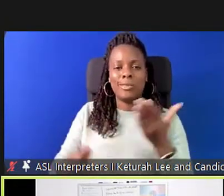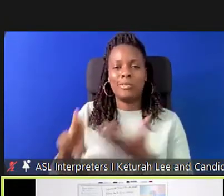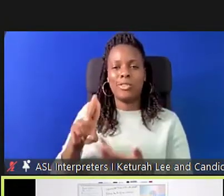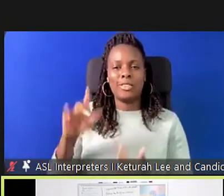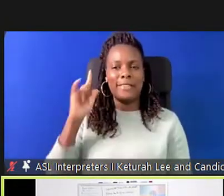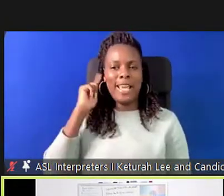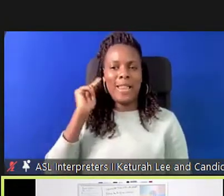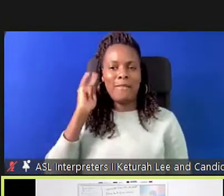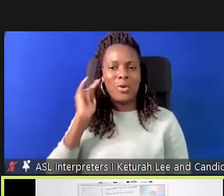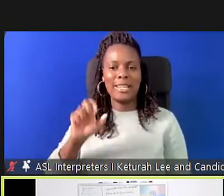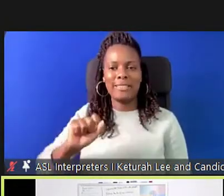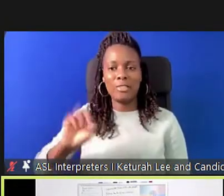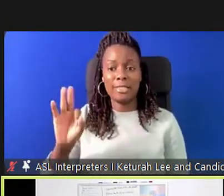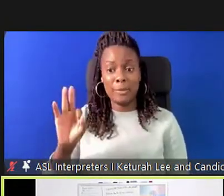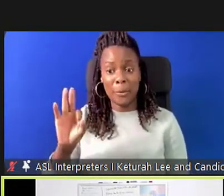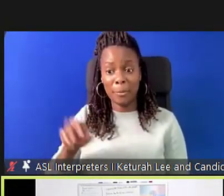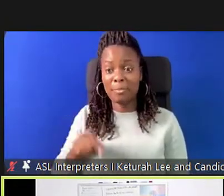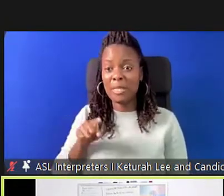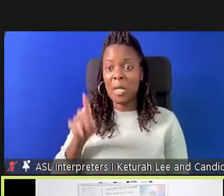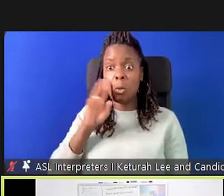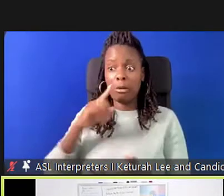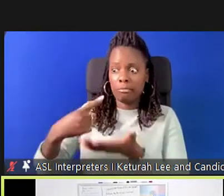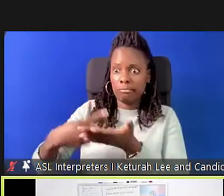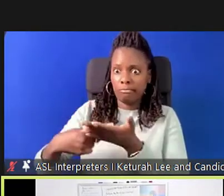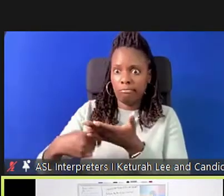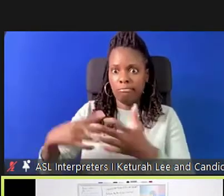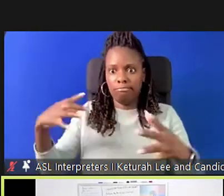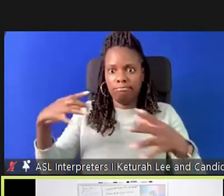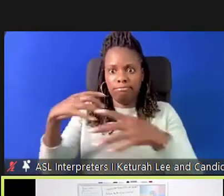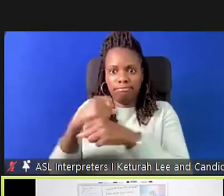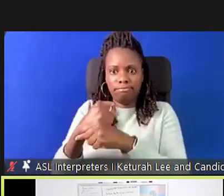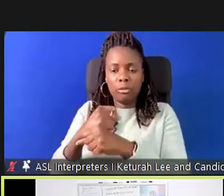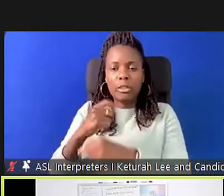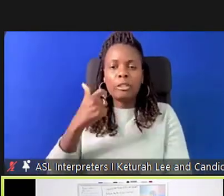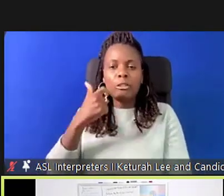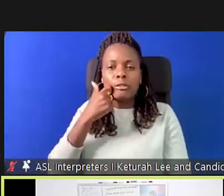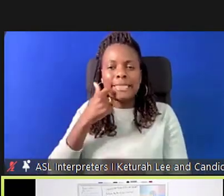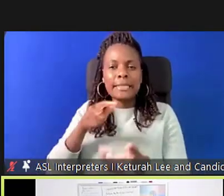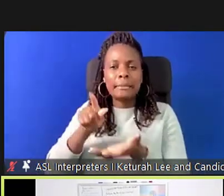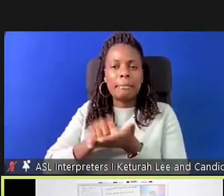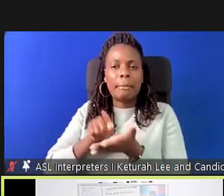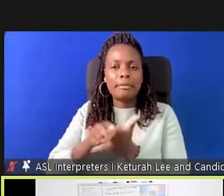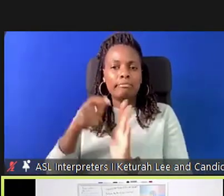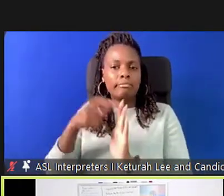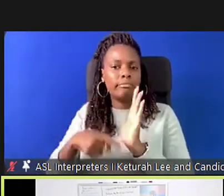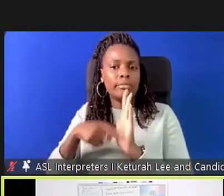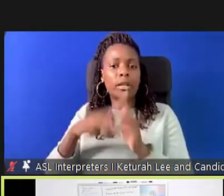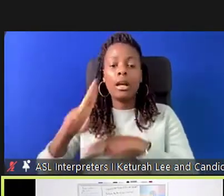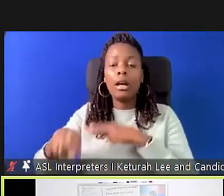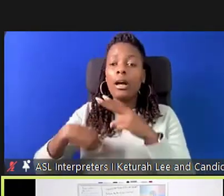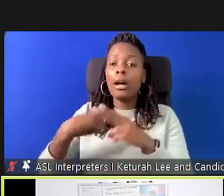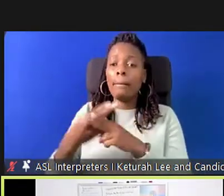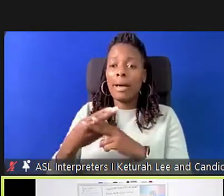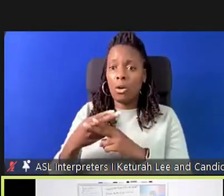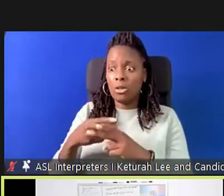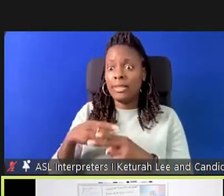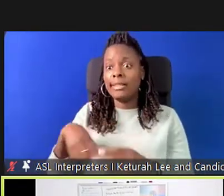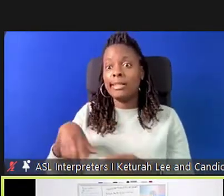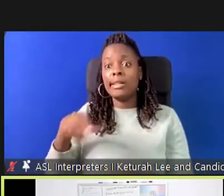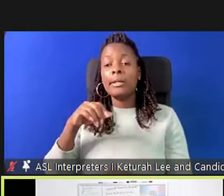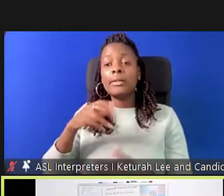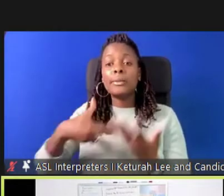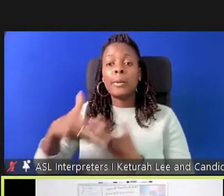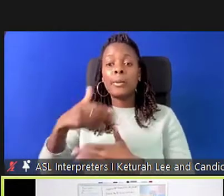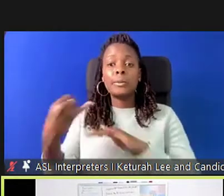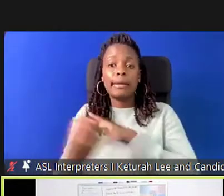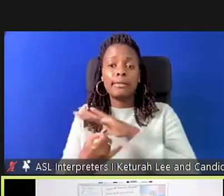He will give an overview of a recent paper published on the epidemiology of social isolation and loneliness. And